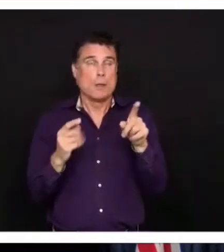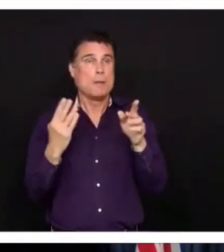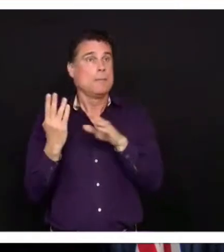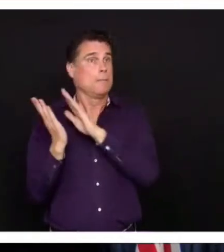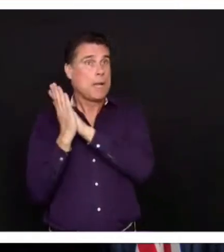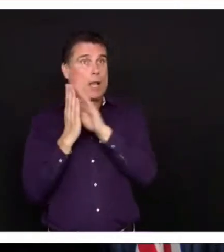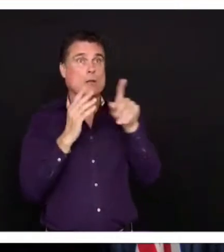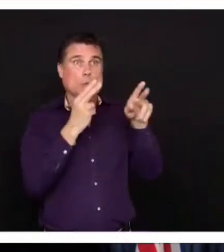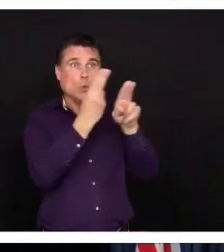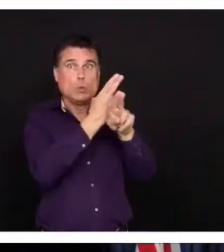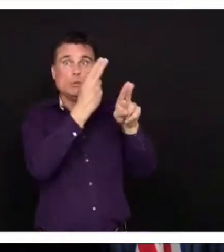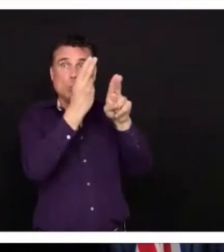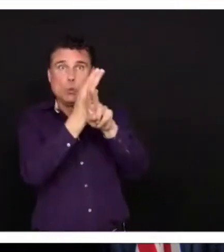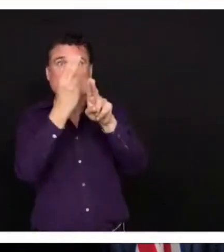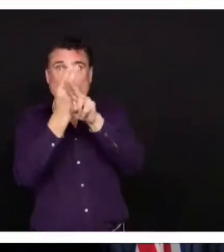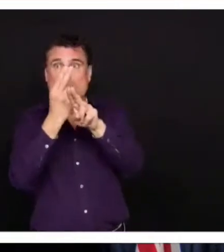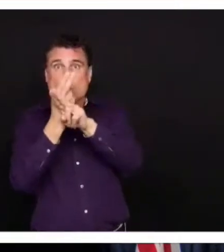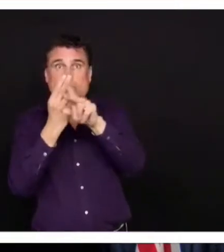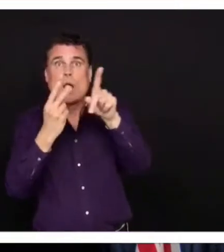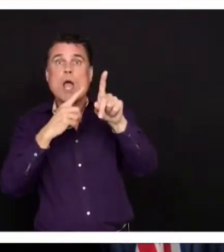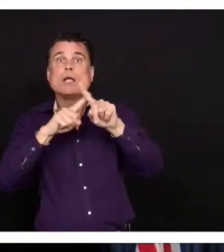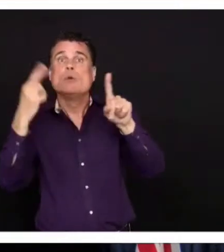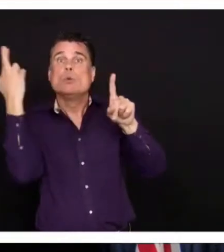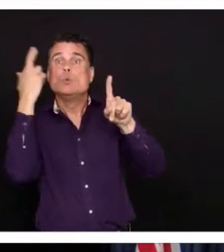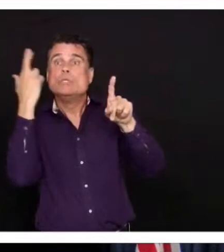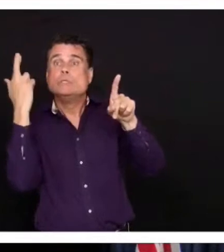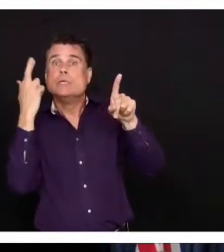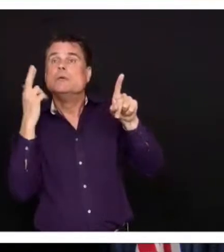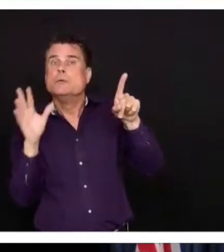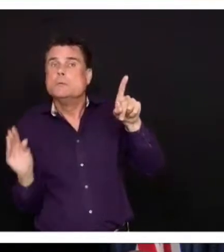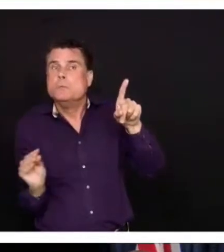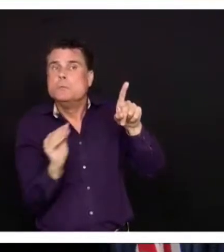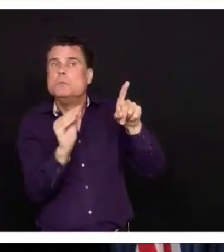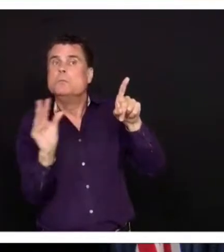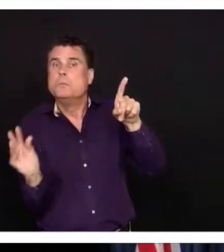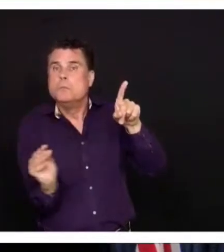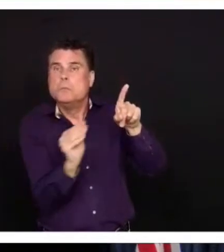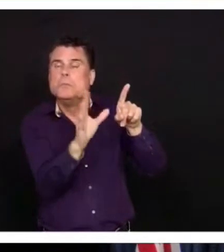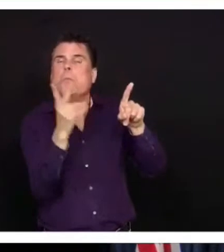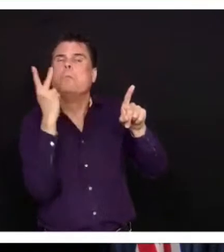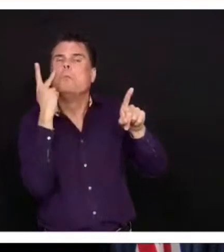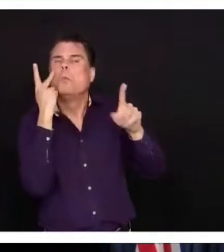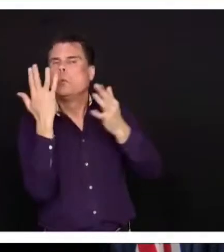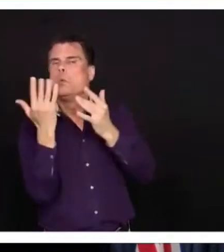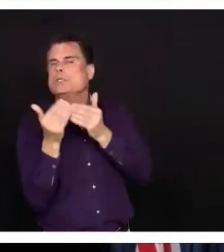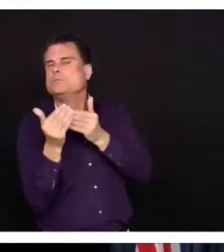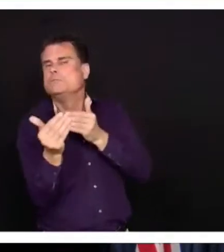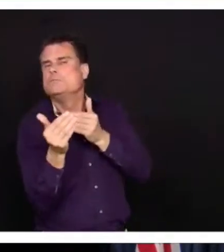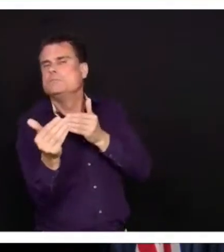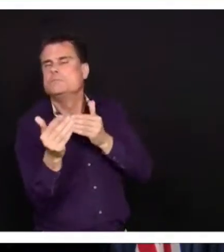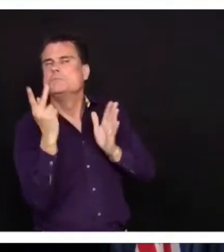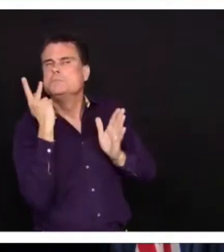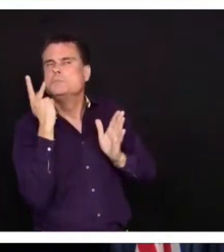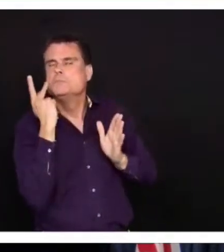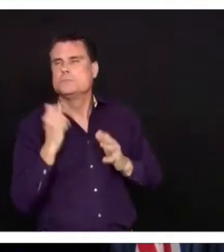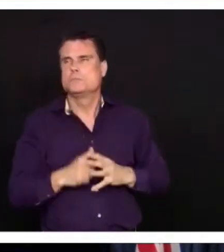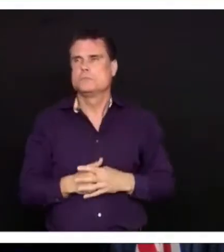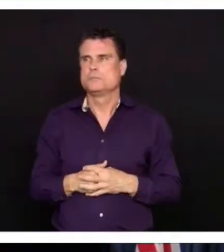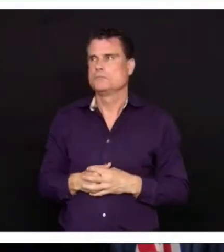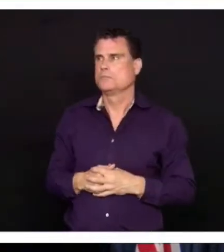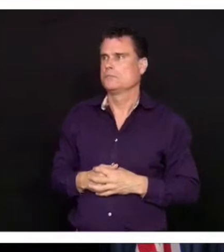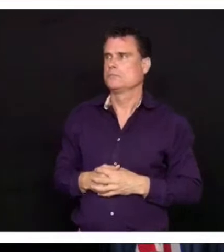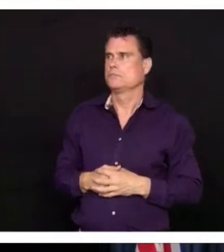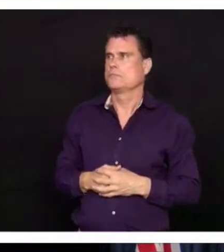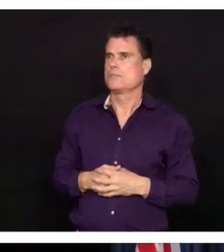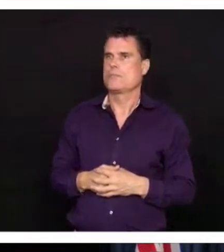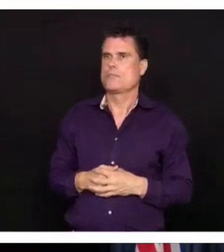coming days and weeks. So with that, I want to return it to Dr. Henry to talk about the effect of our public health measures, how